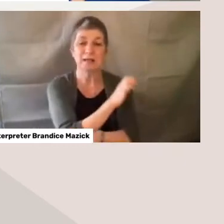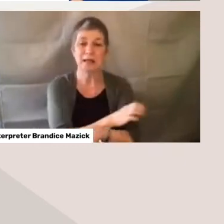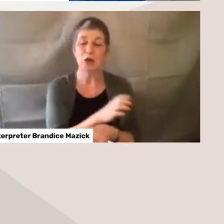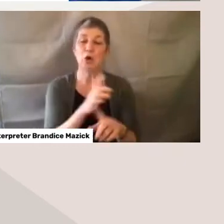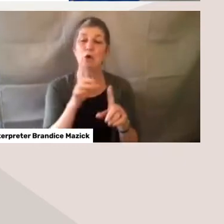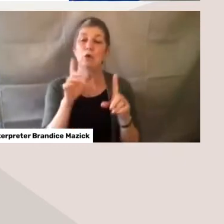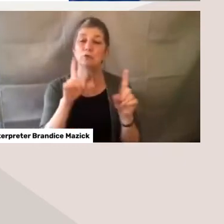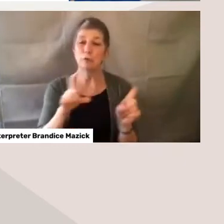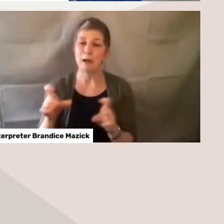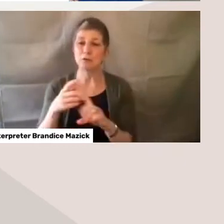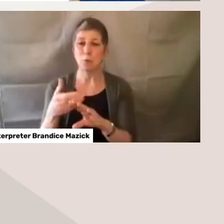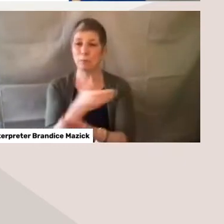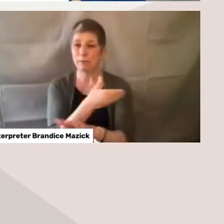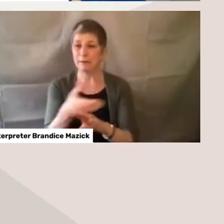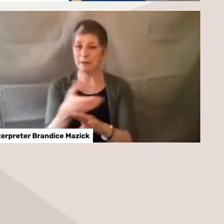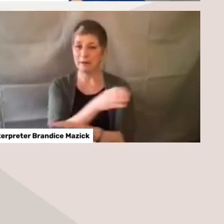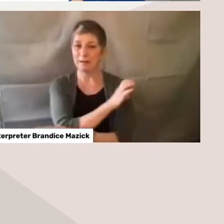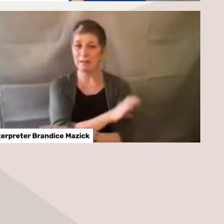preclinical work,